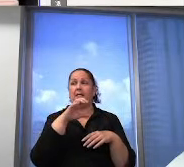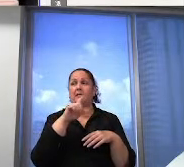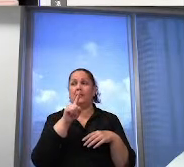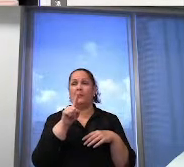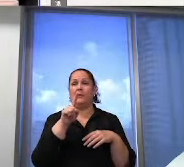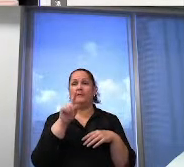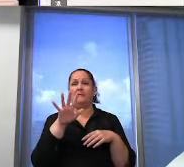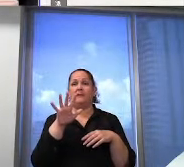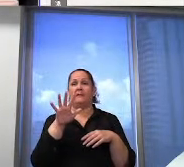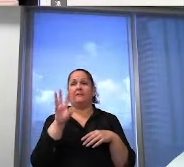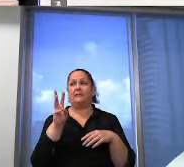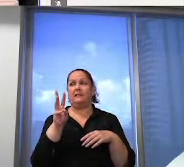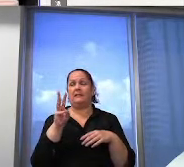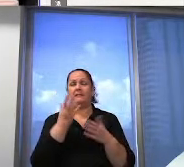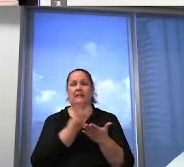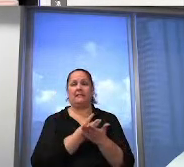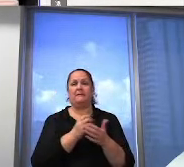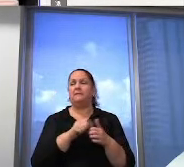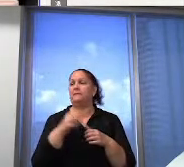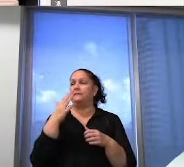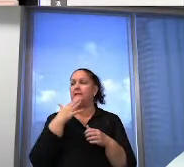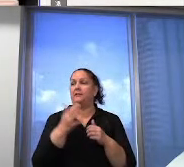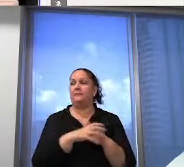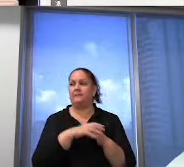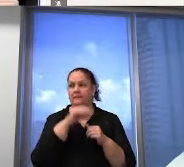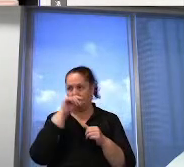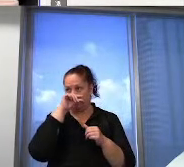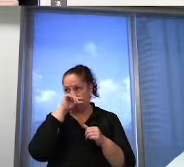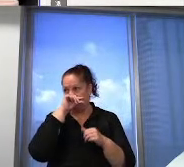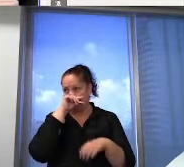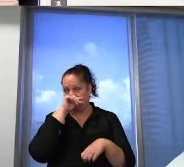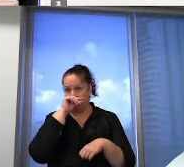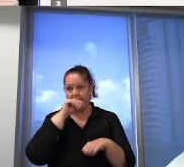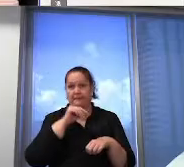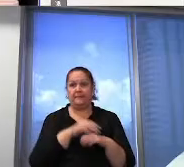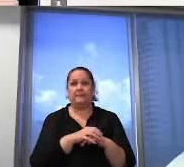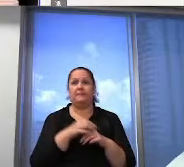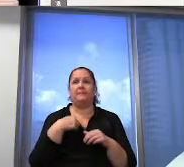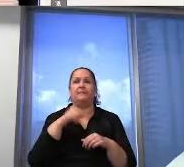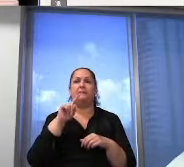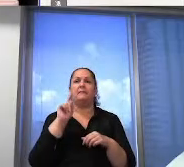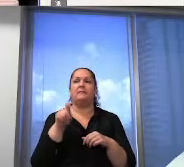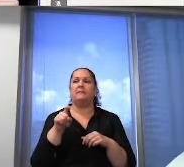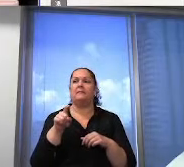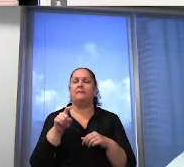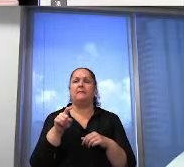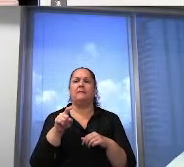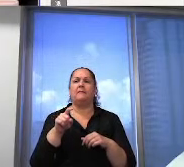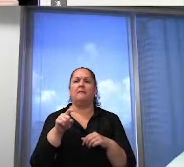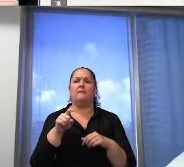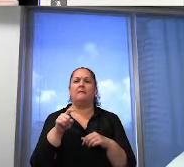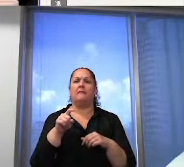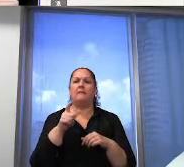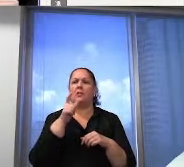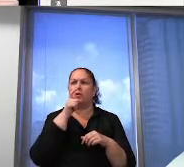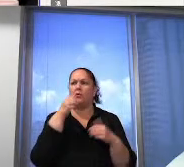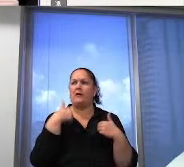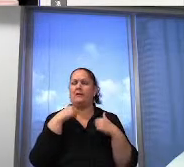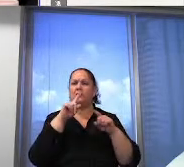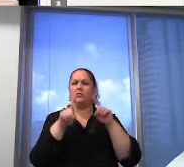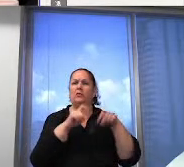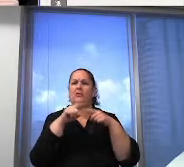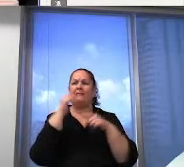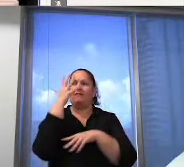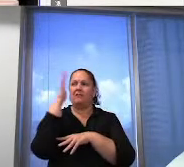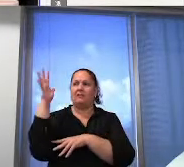PC 516. Okay, Exhibit. thank you. Is that it, ma'am? Let me ask a question of logistics. Who